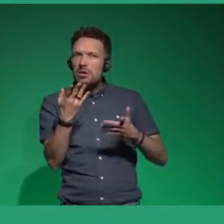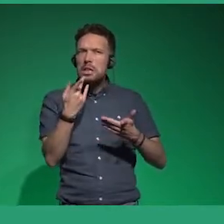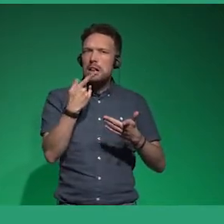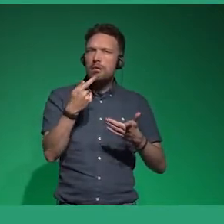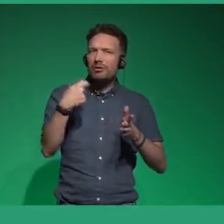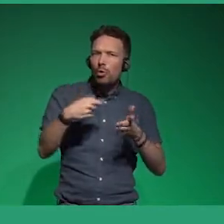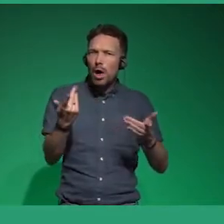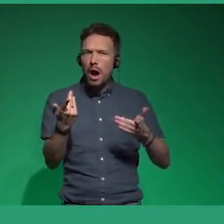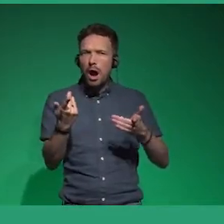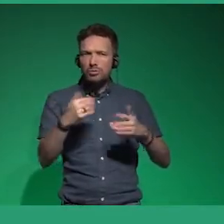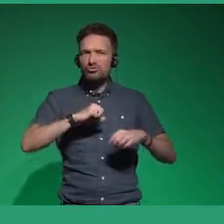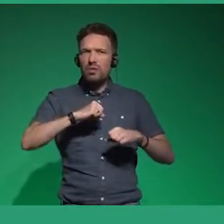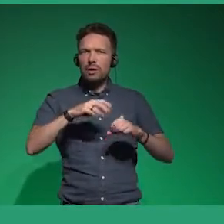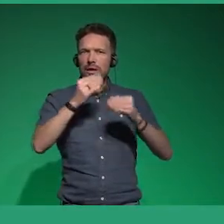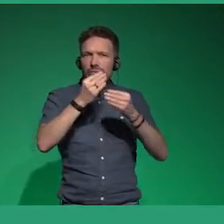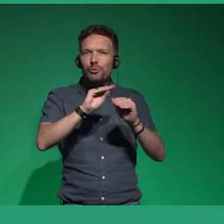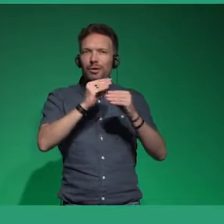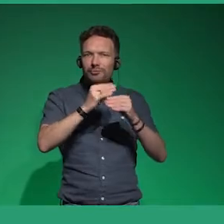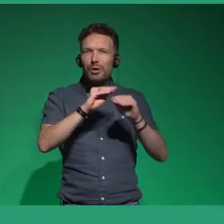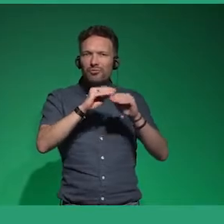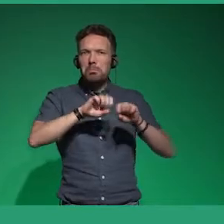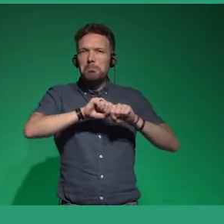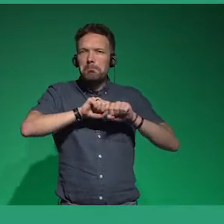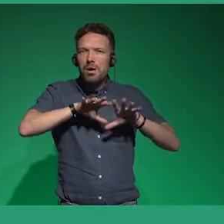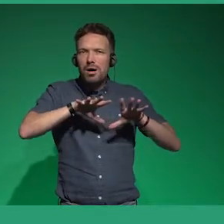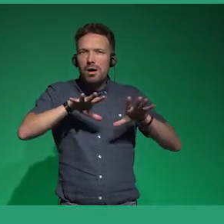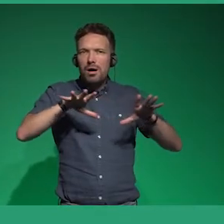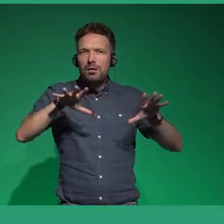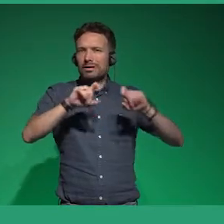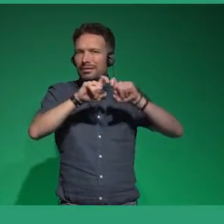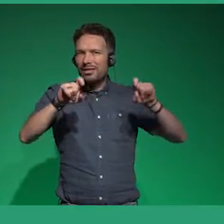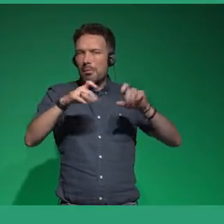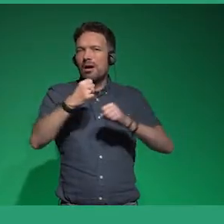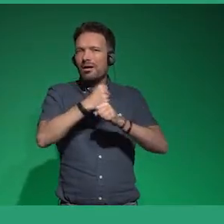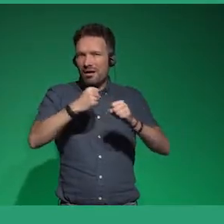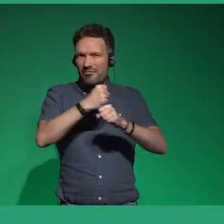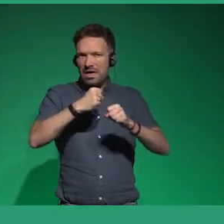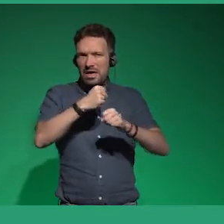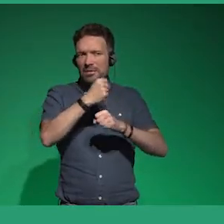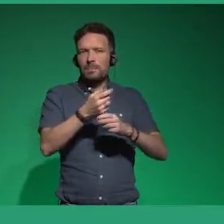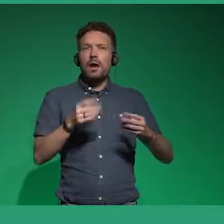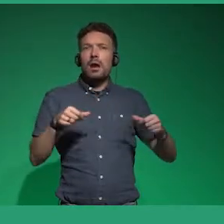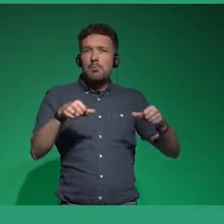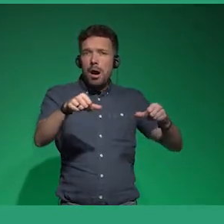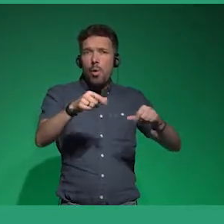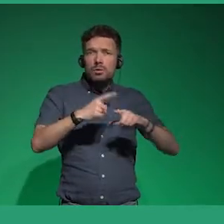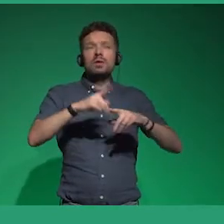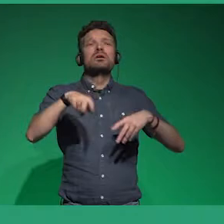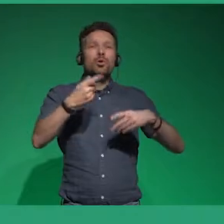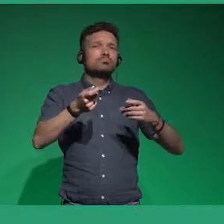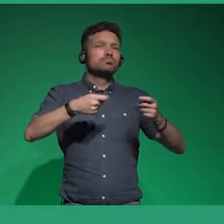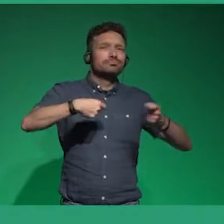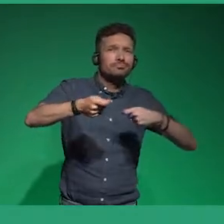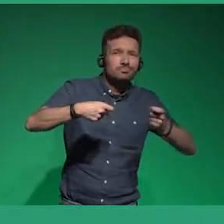So it's also good because planting coffee and then trading coffee is an option apart from cutting the